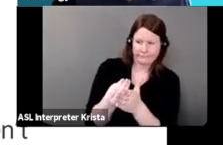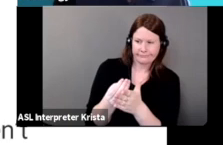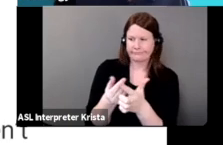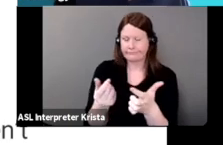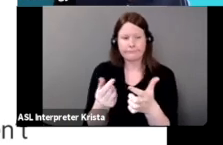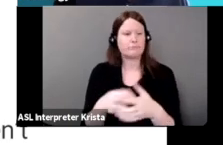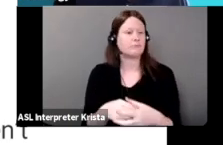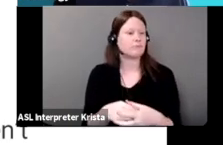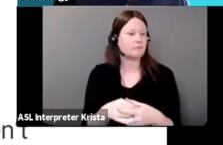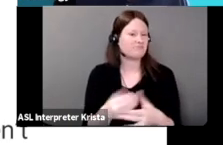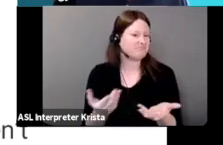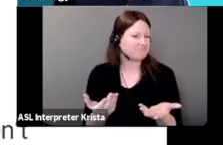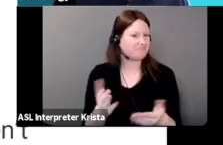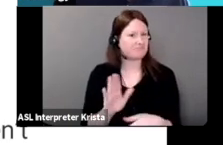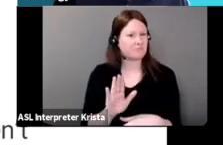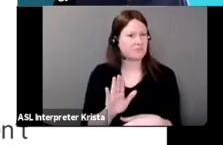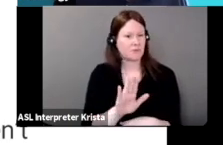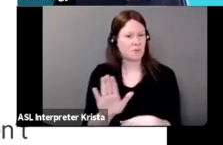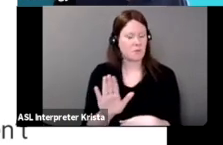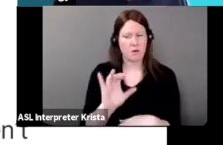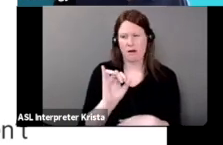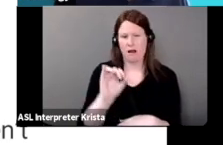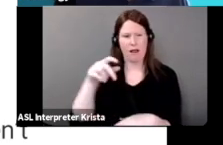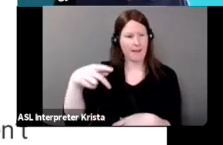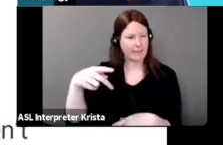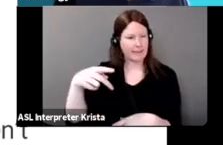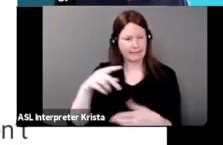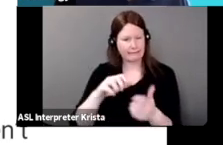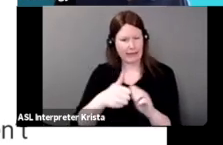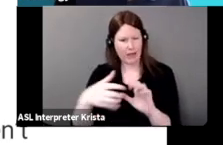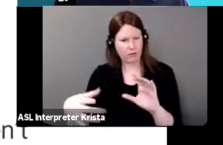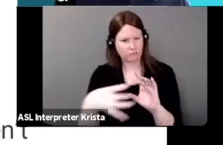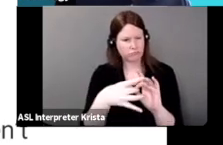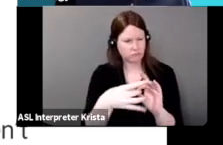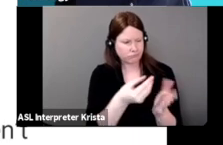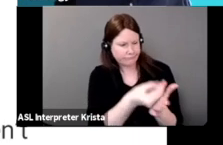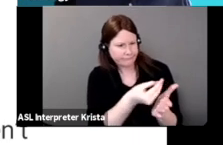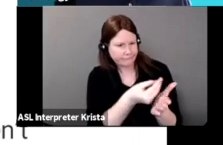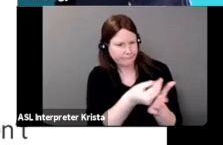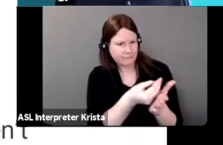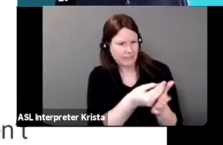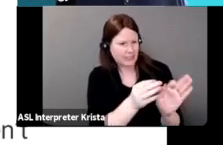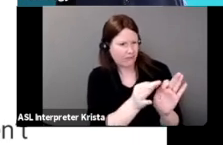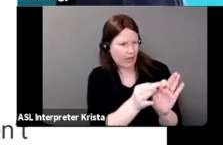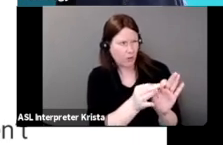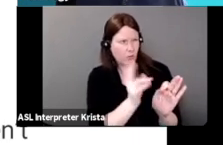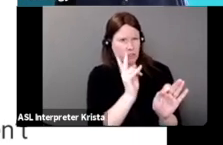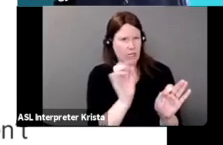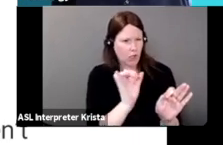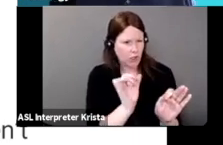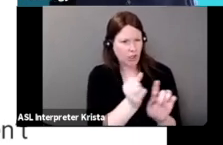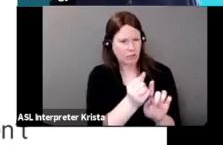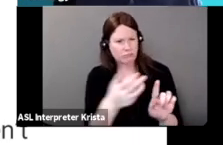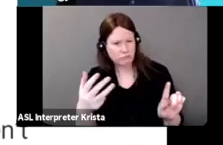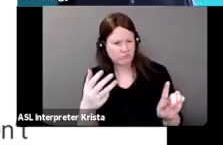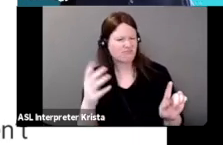you value IP a little bit later in the presentation. And then there's also its value